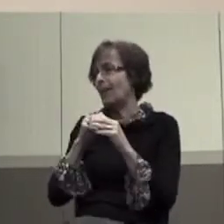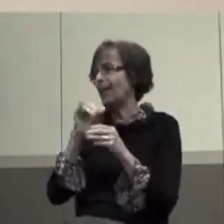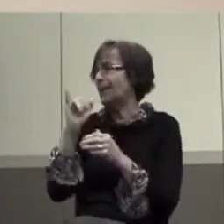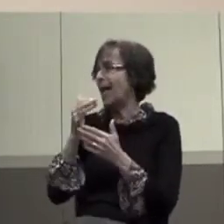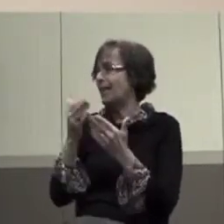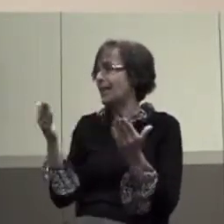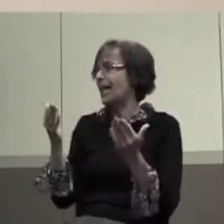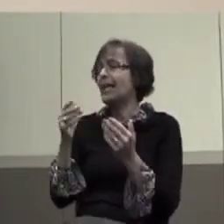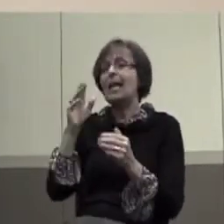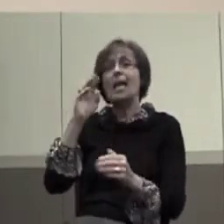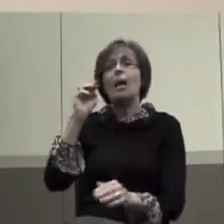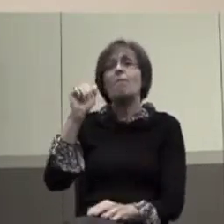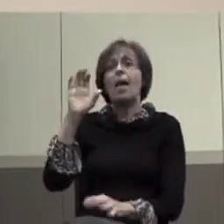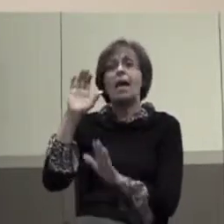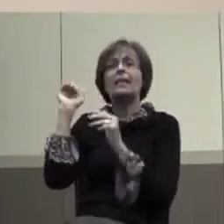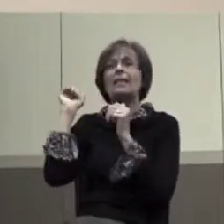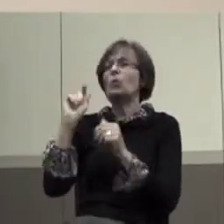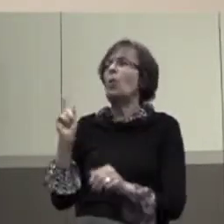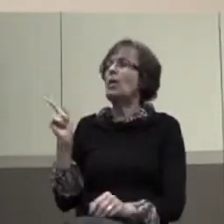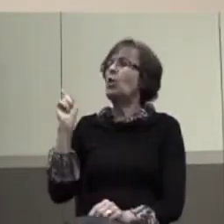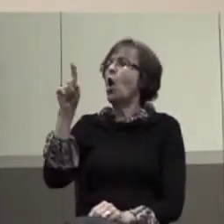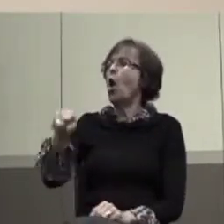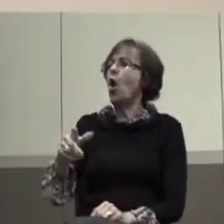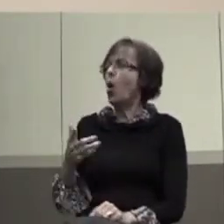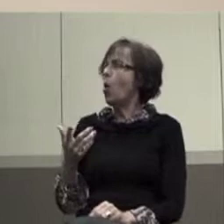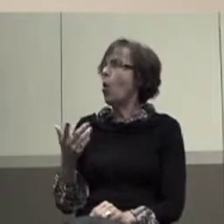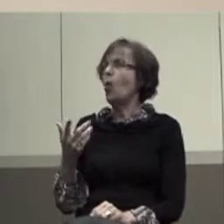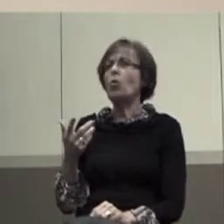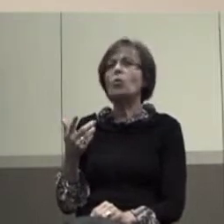all right? Mac leaves. Where did he go?